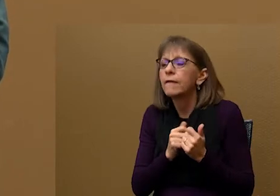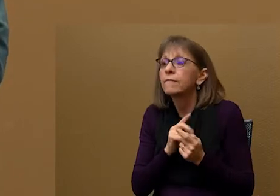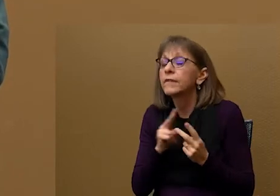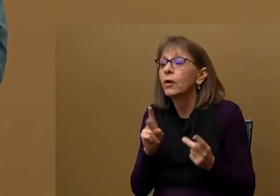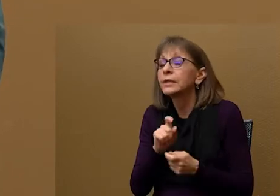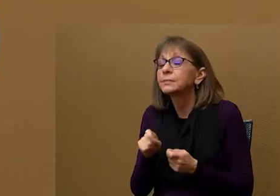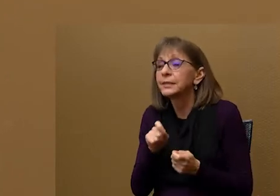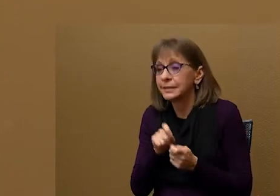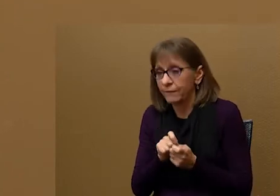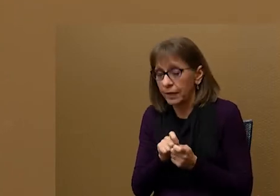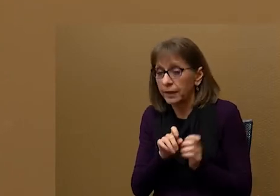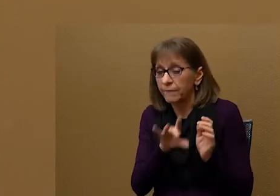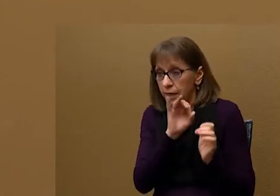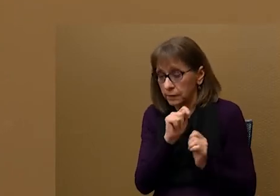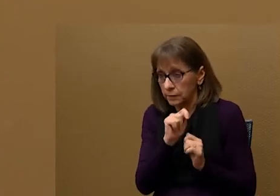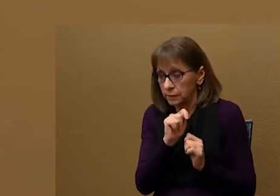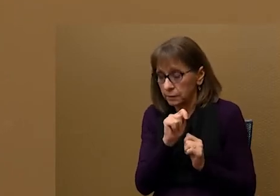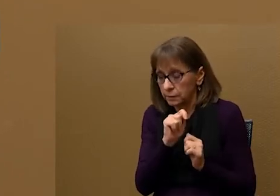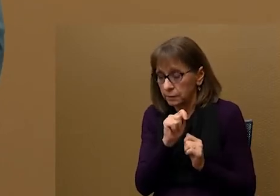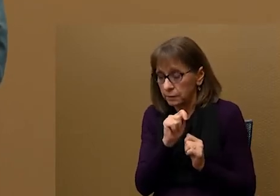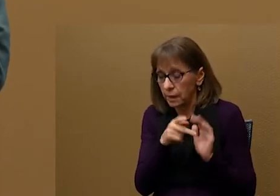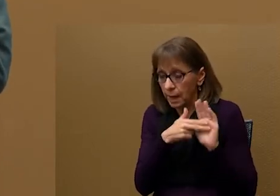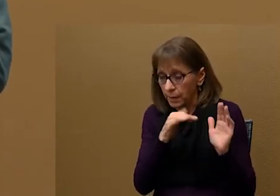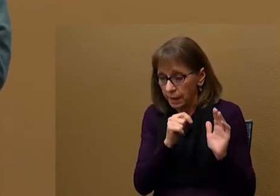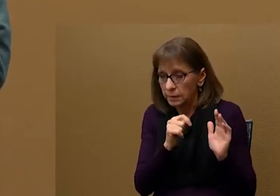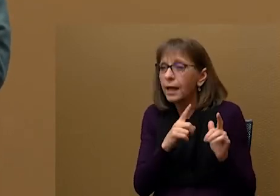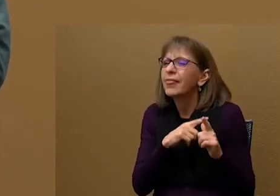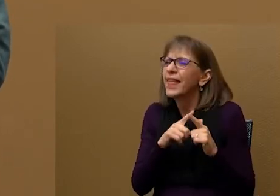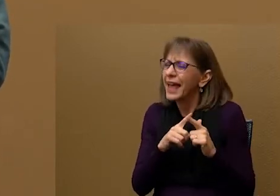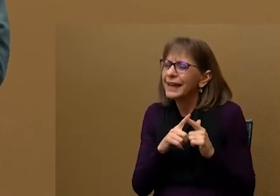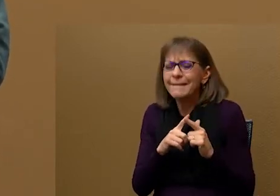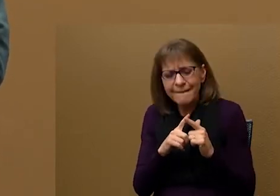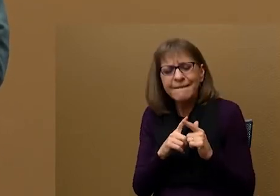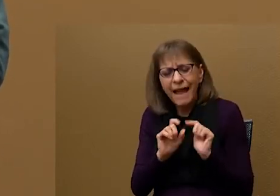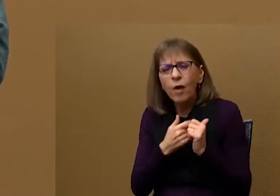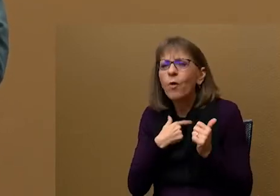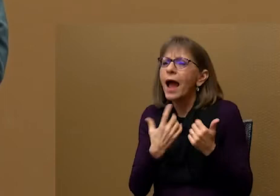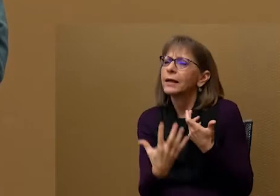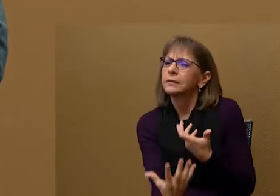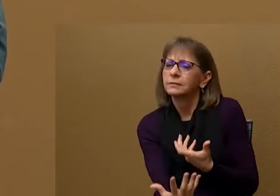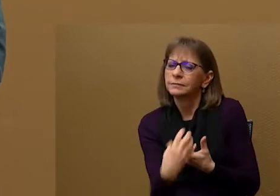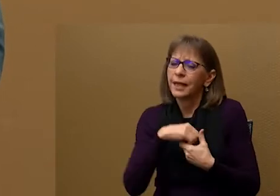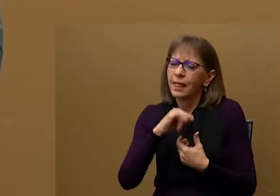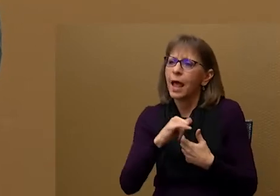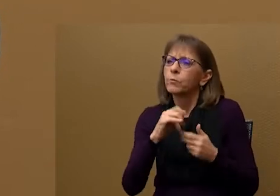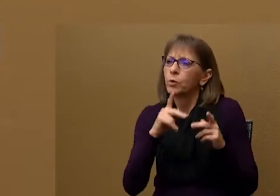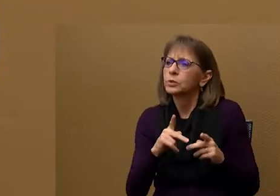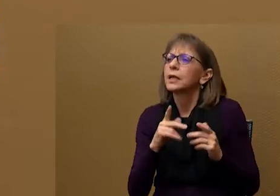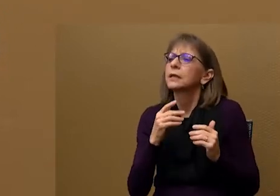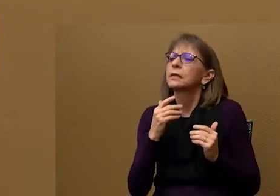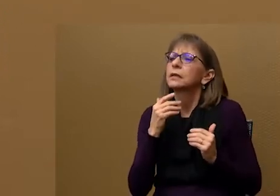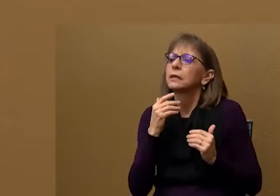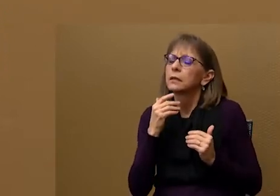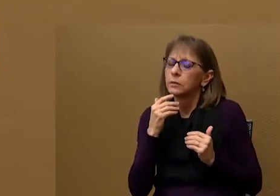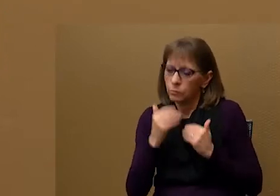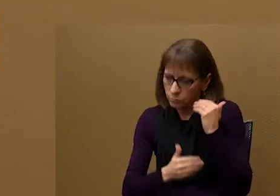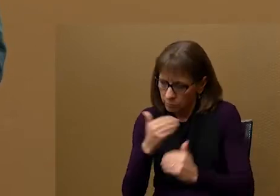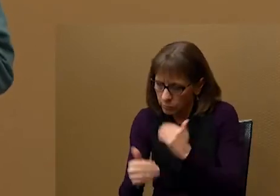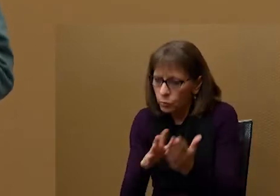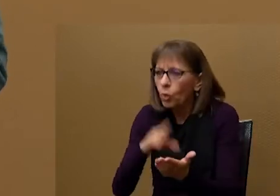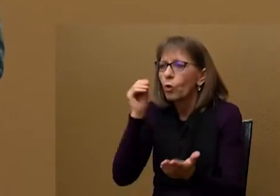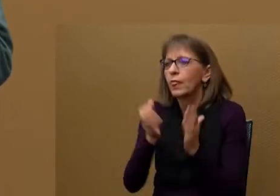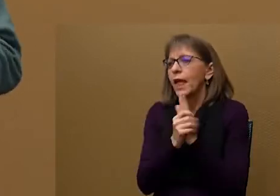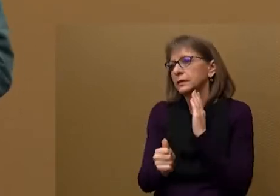and as specifically as possible. And then how do I engage this person in